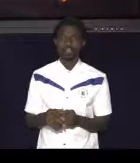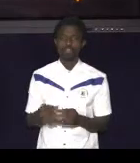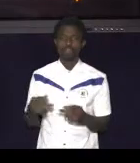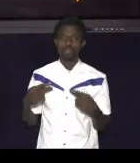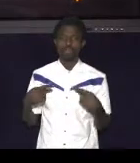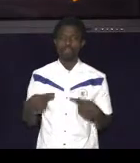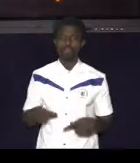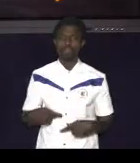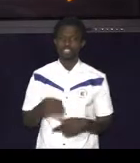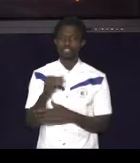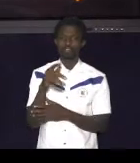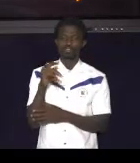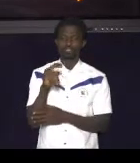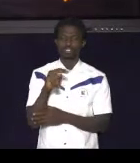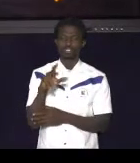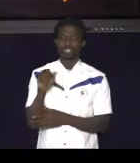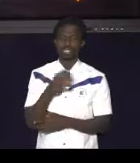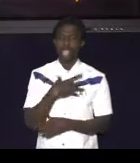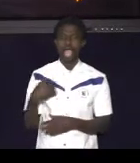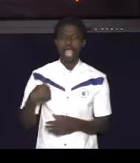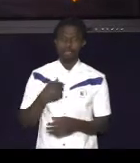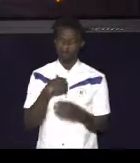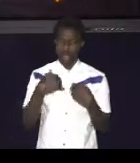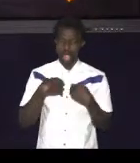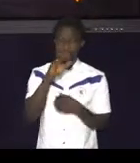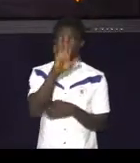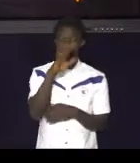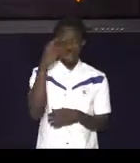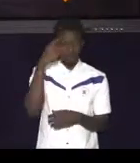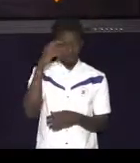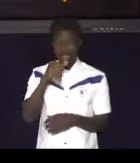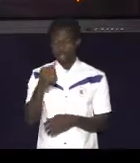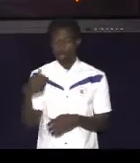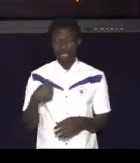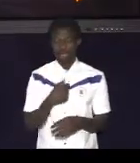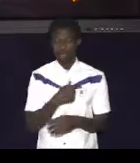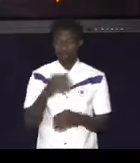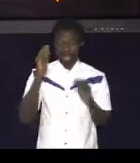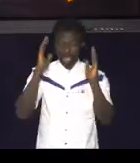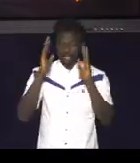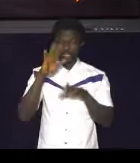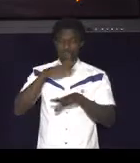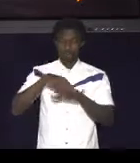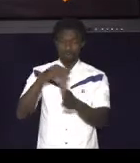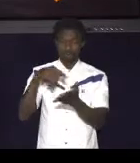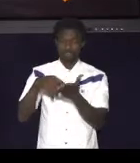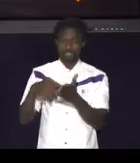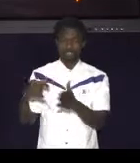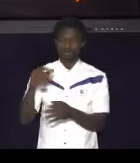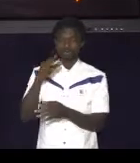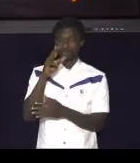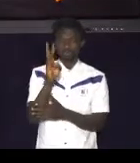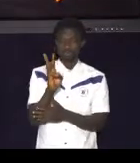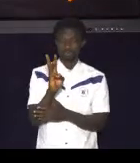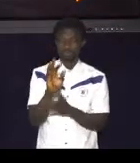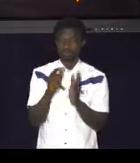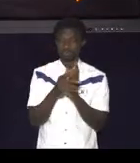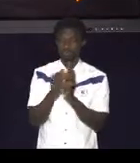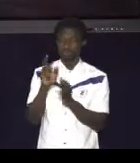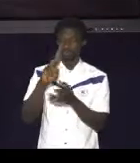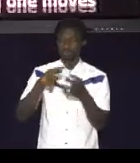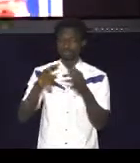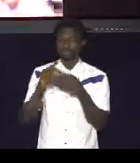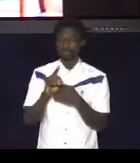fitness. 6 of them, and we also have 5 for another, but we are concentrating on this. 6